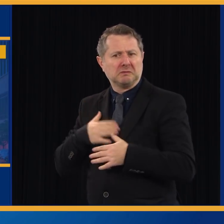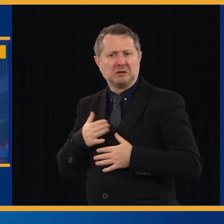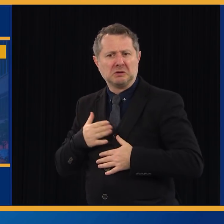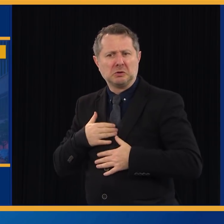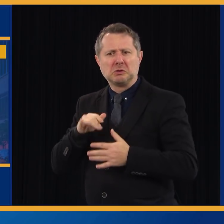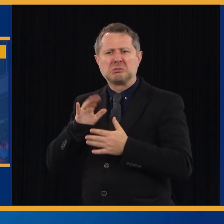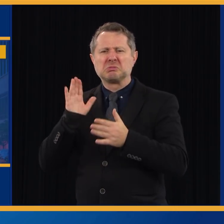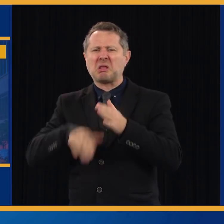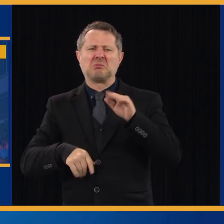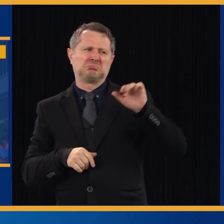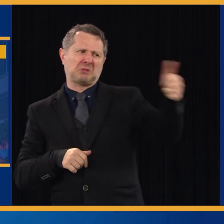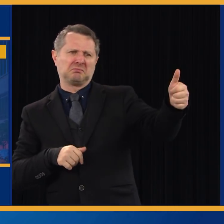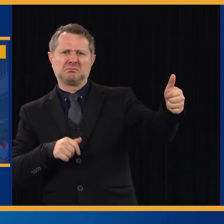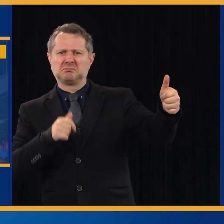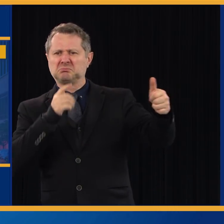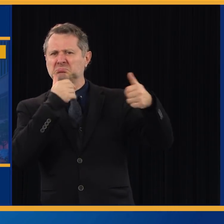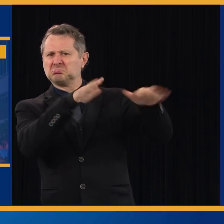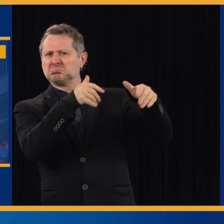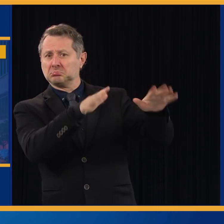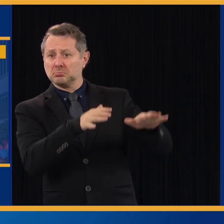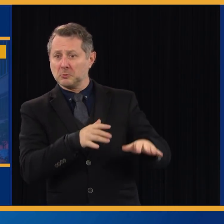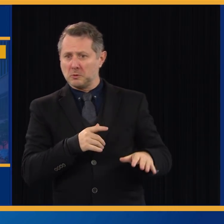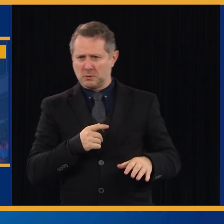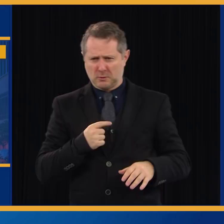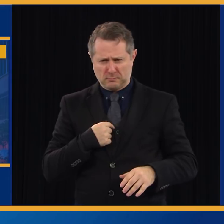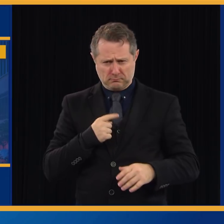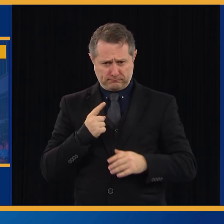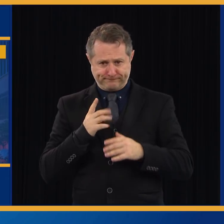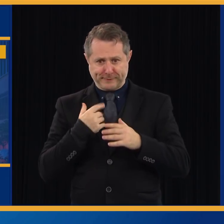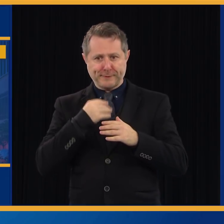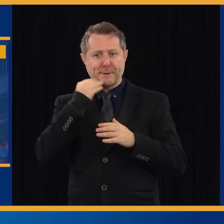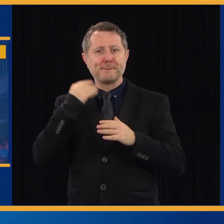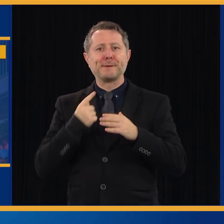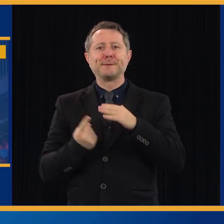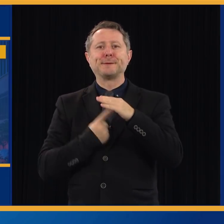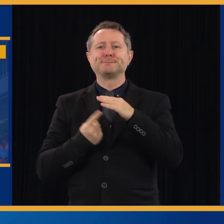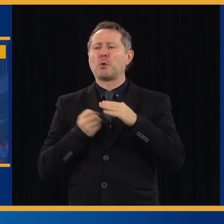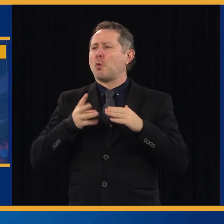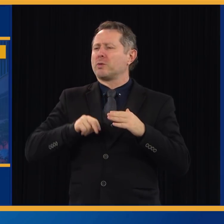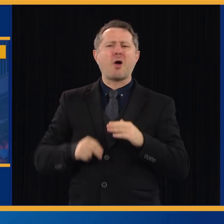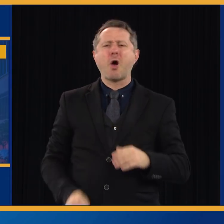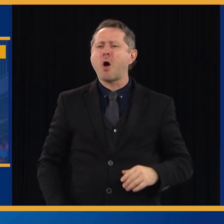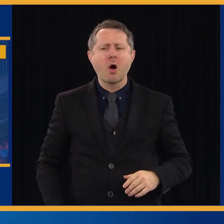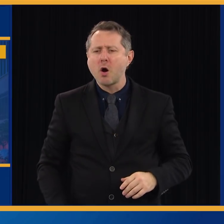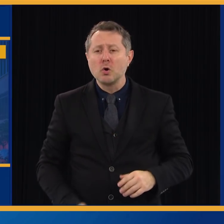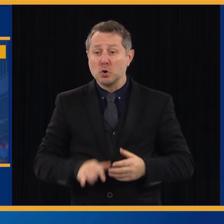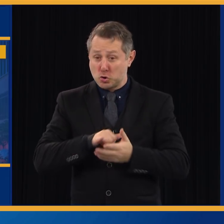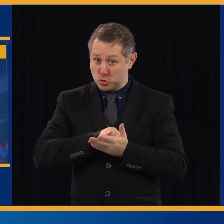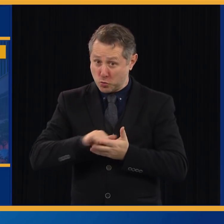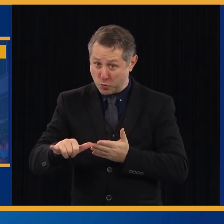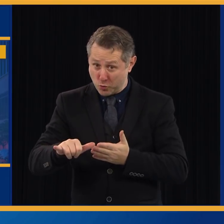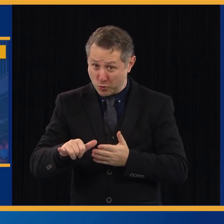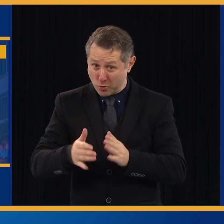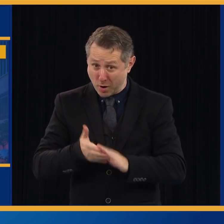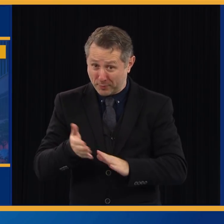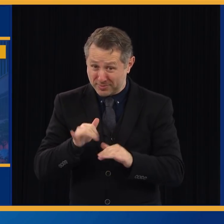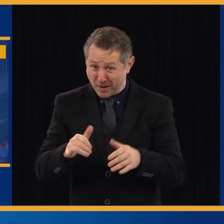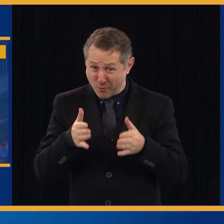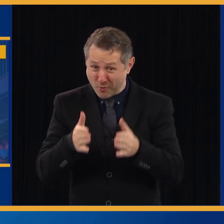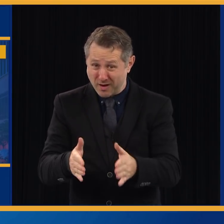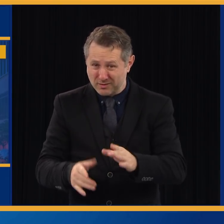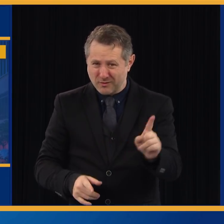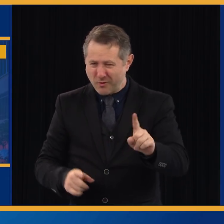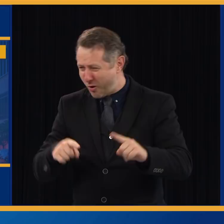they're on their own the way we're on our own. Not in New York. That's not how we operate. Nobody's on their own. We are